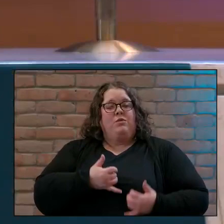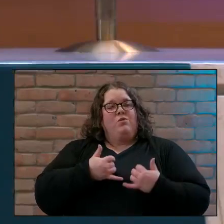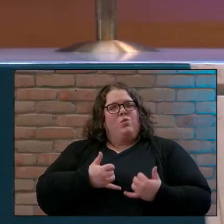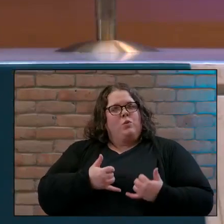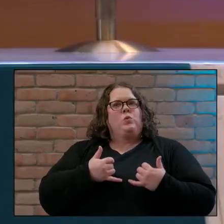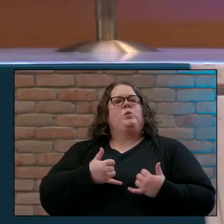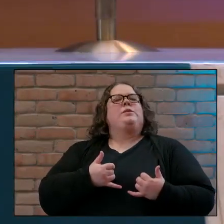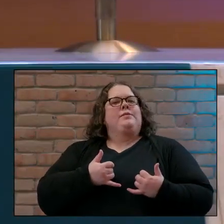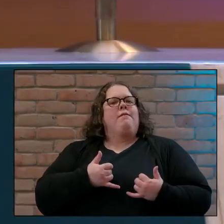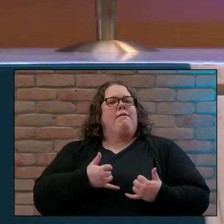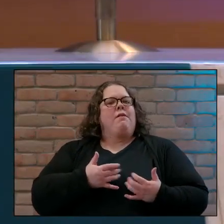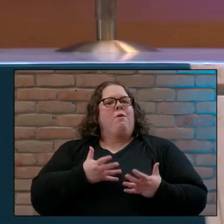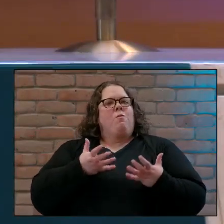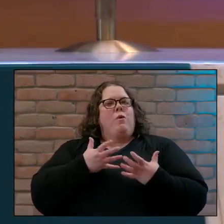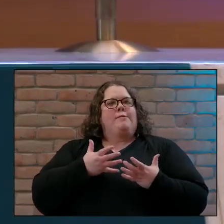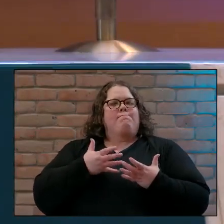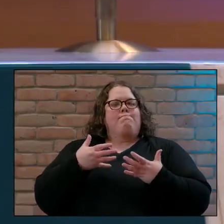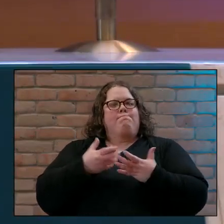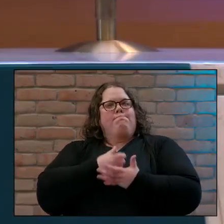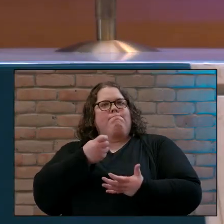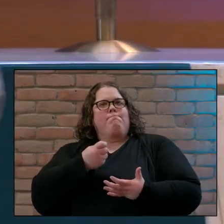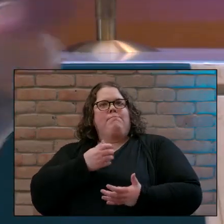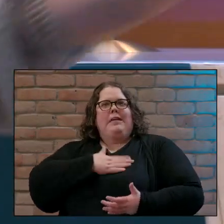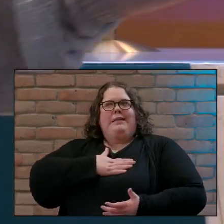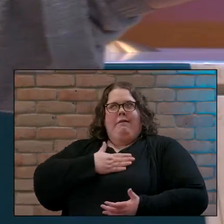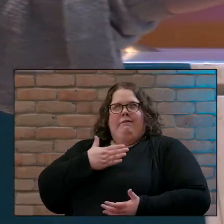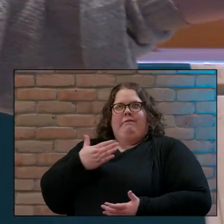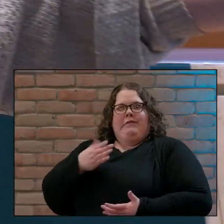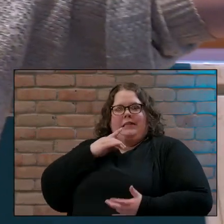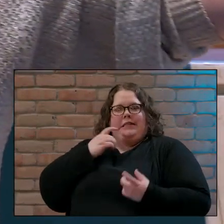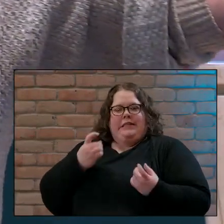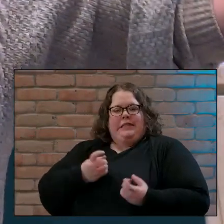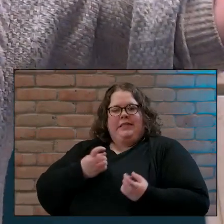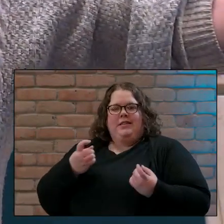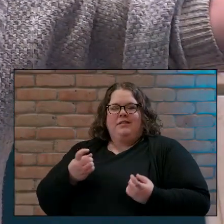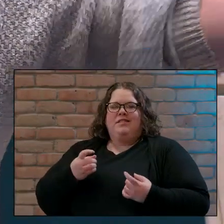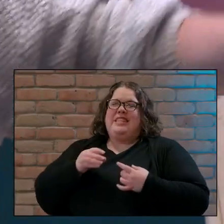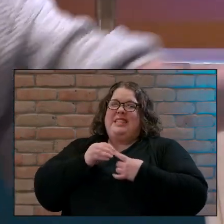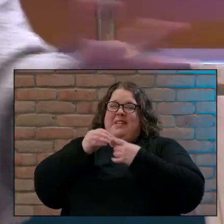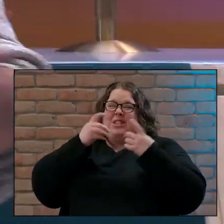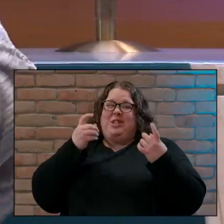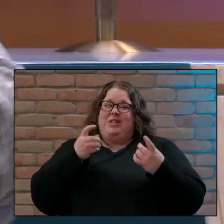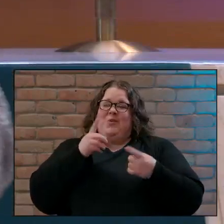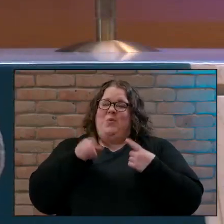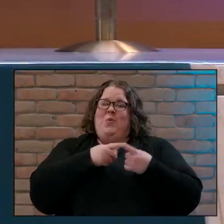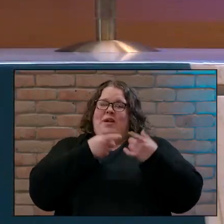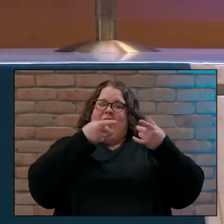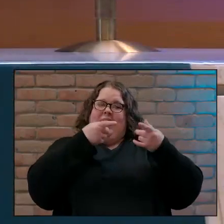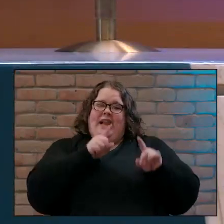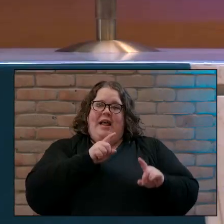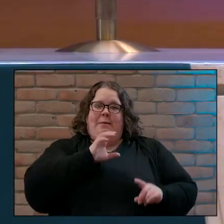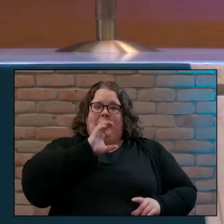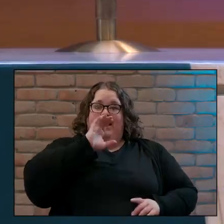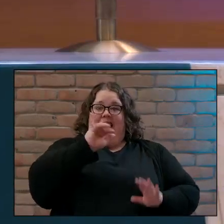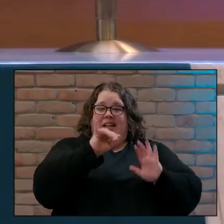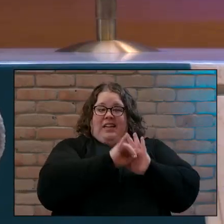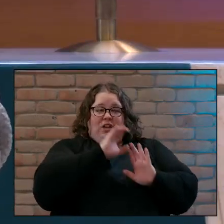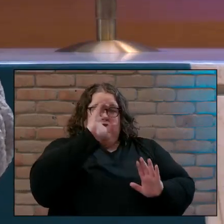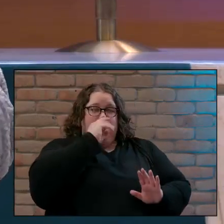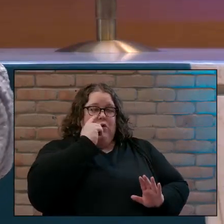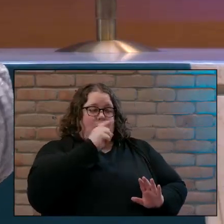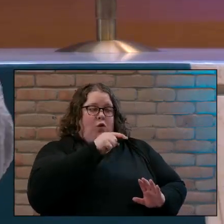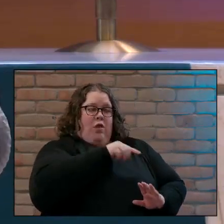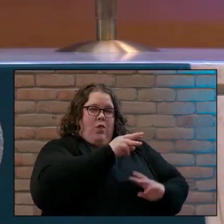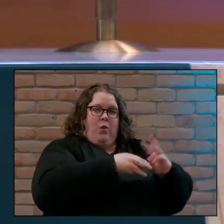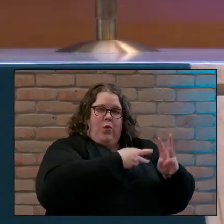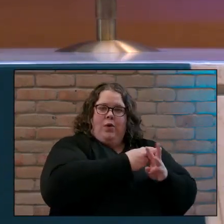opportunity to confess our sins, especially those times where we've sought our identity in the world and not in our Lord Jesus.